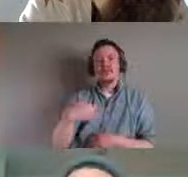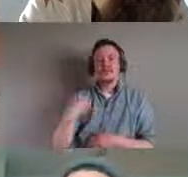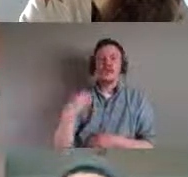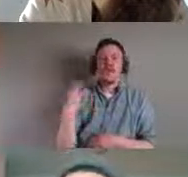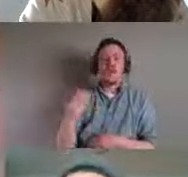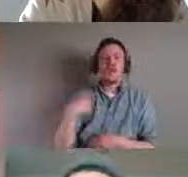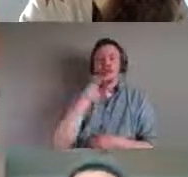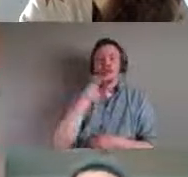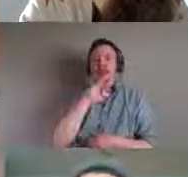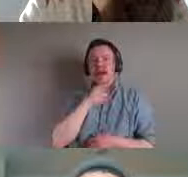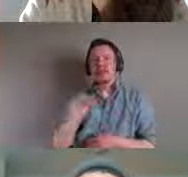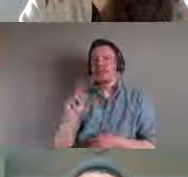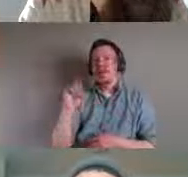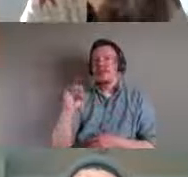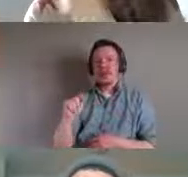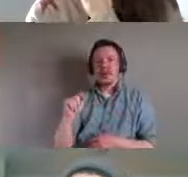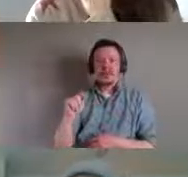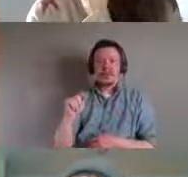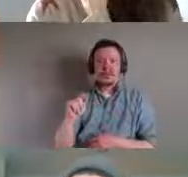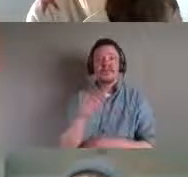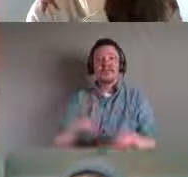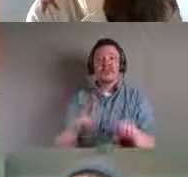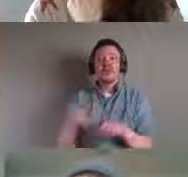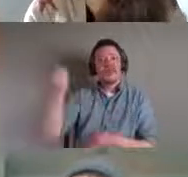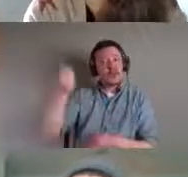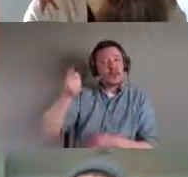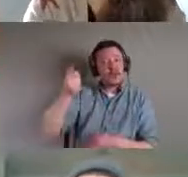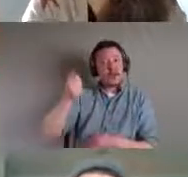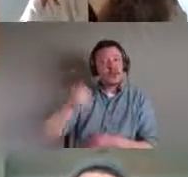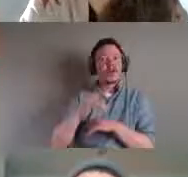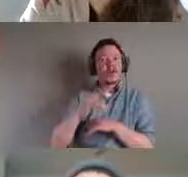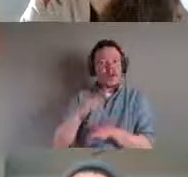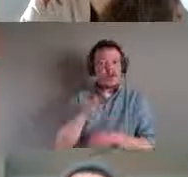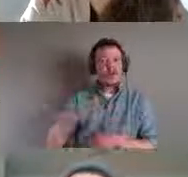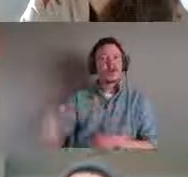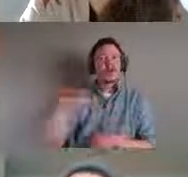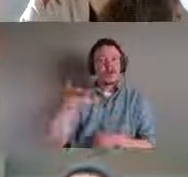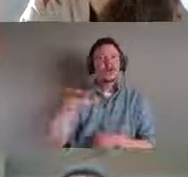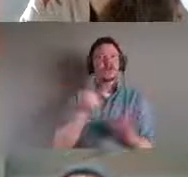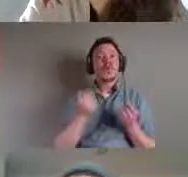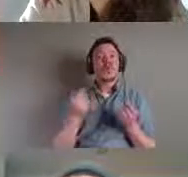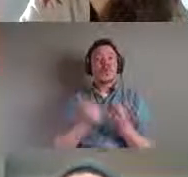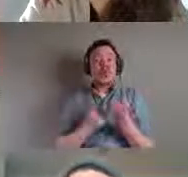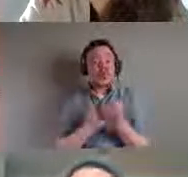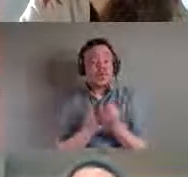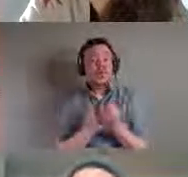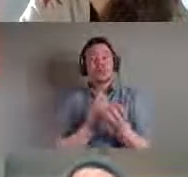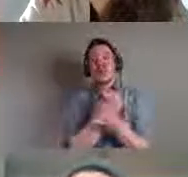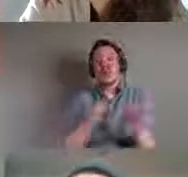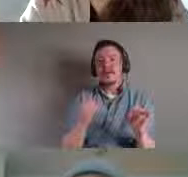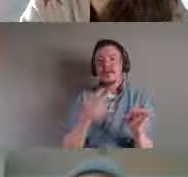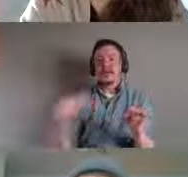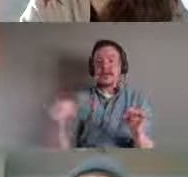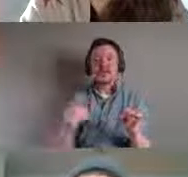Clackamas, and Multnomah. We offer grants in those areas as well that support both individual artists and